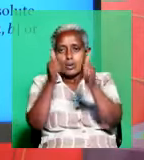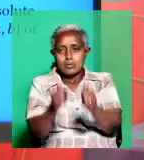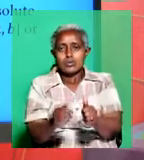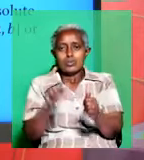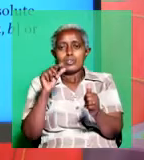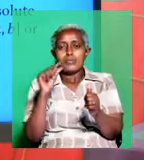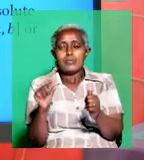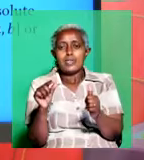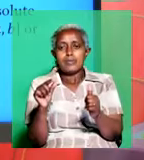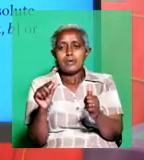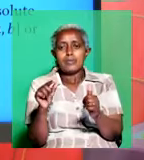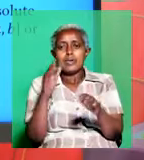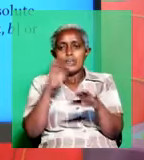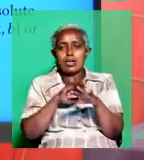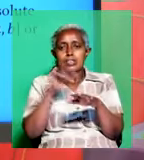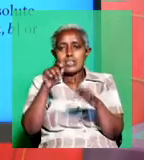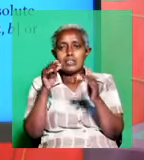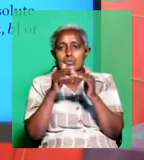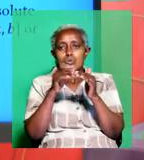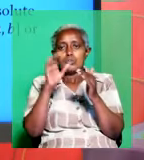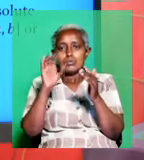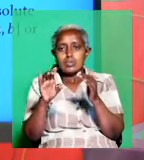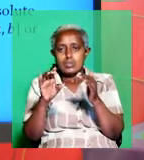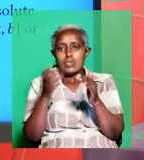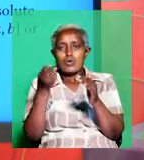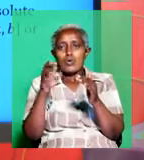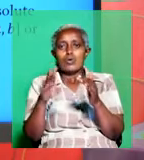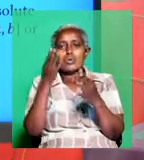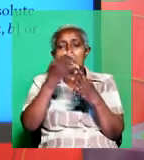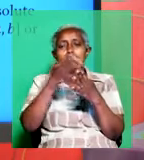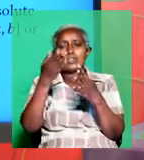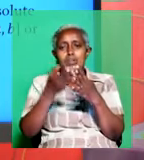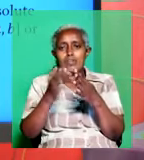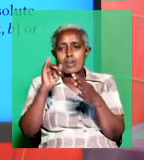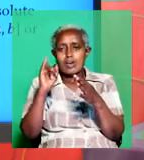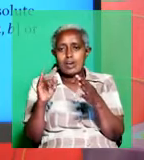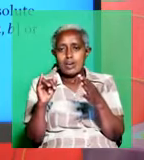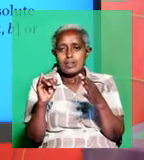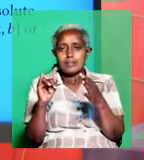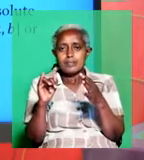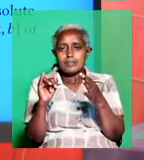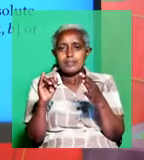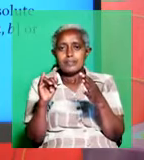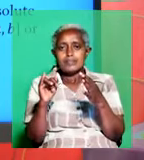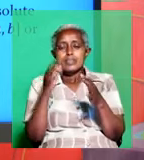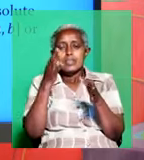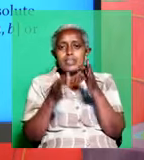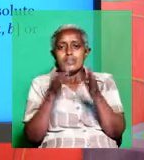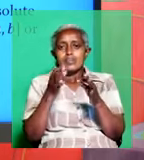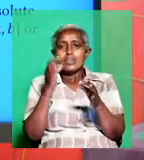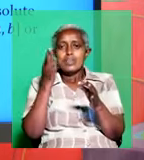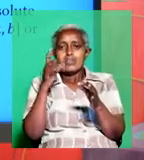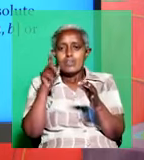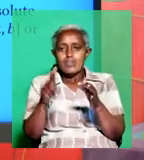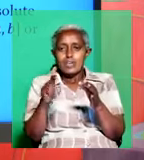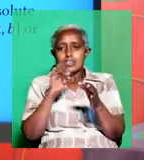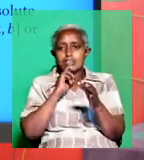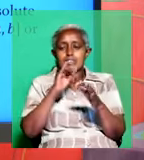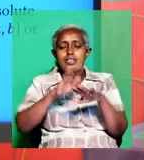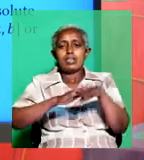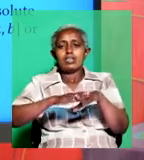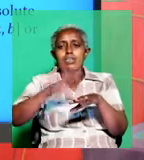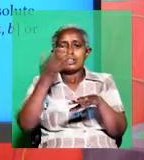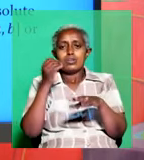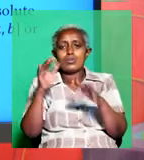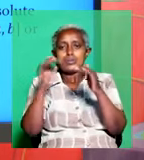absolute minimum at x equals to c on interval I if f of x is